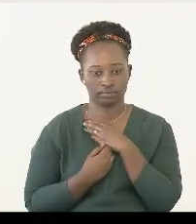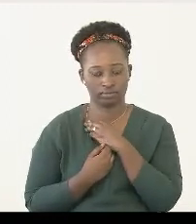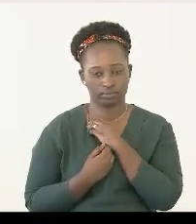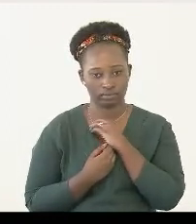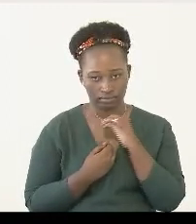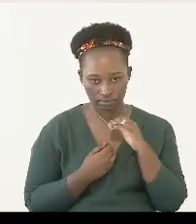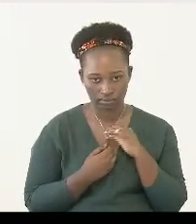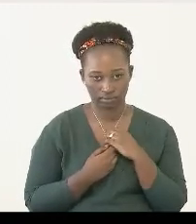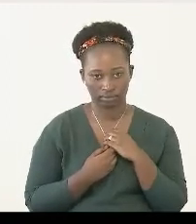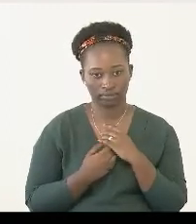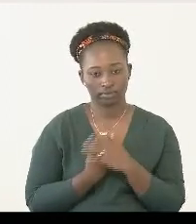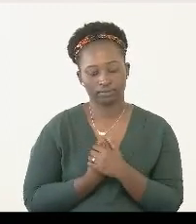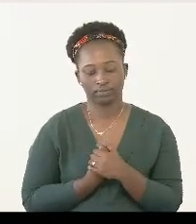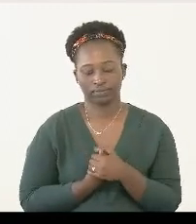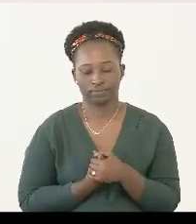Done the reading?